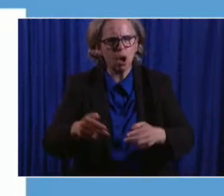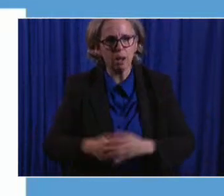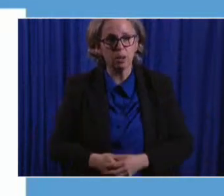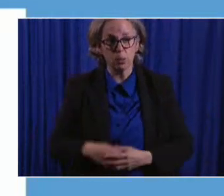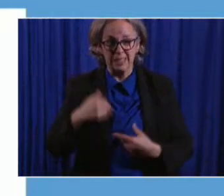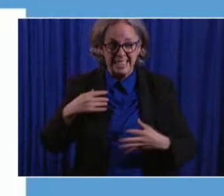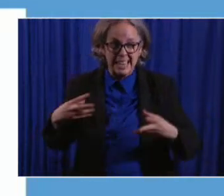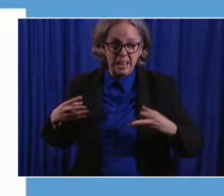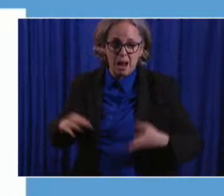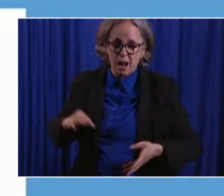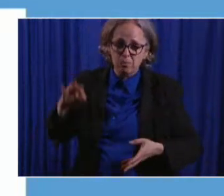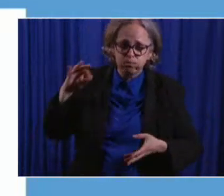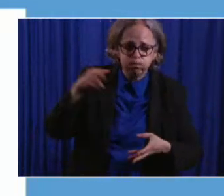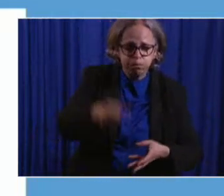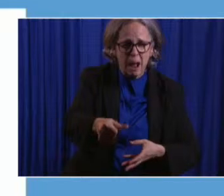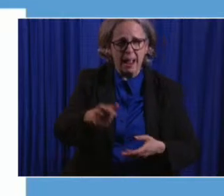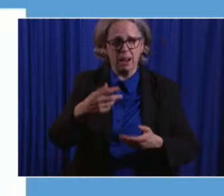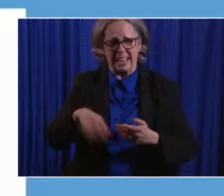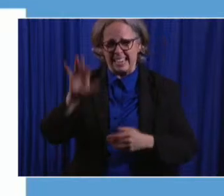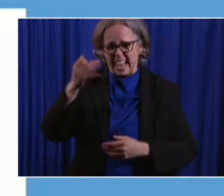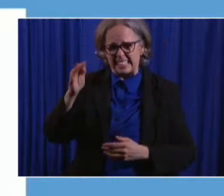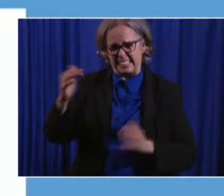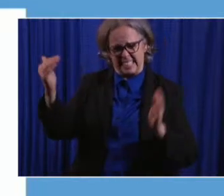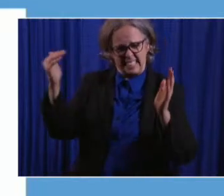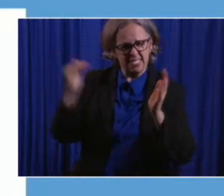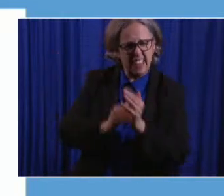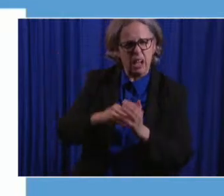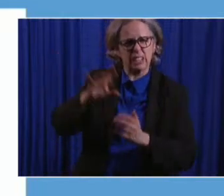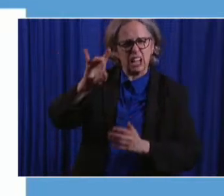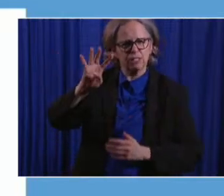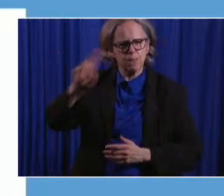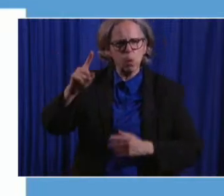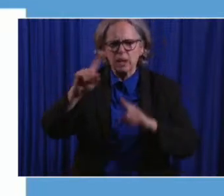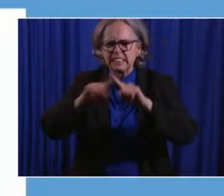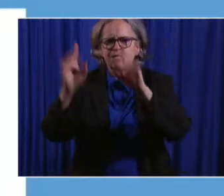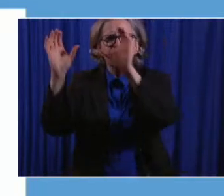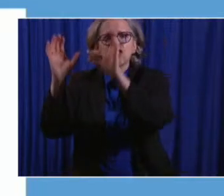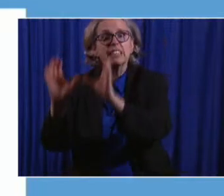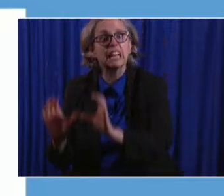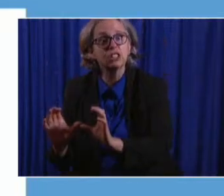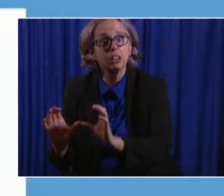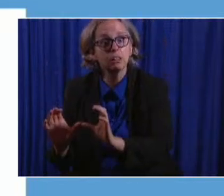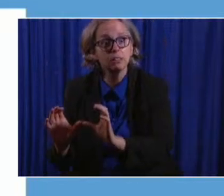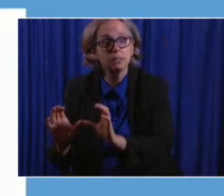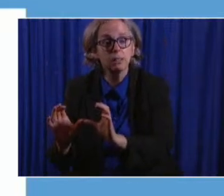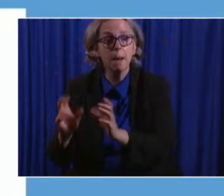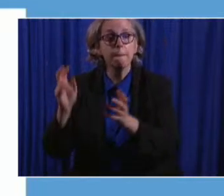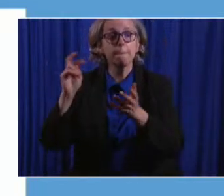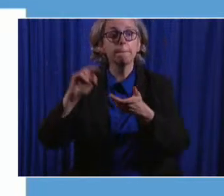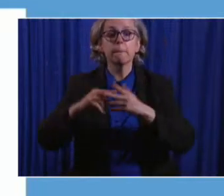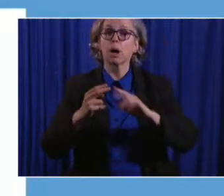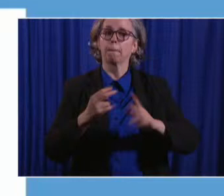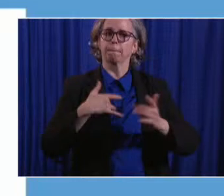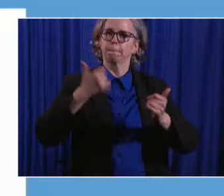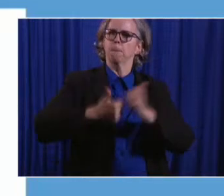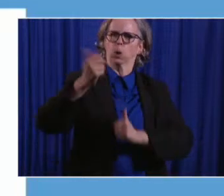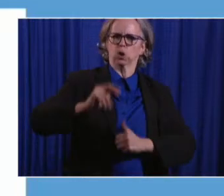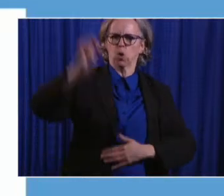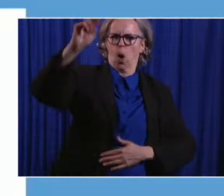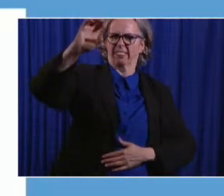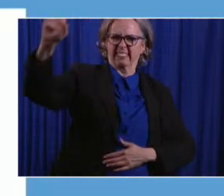19,841 technology-focused credentials. I was at a business in Northeast Ohio last week where as they had